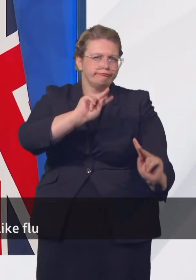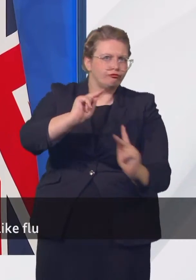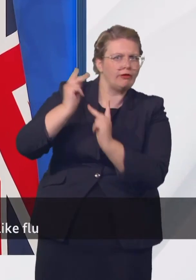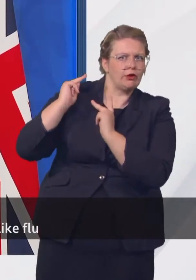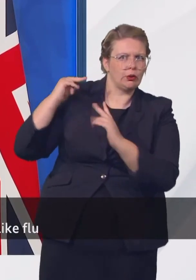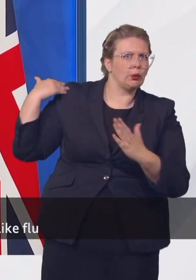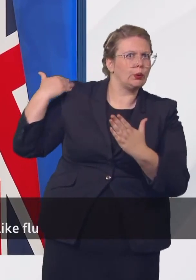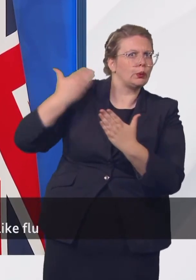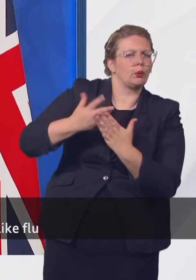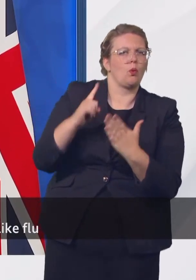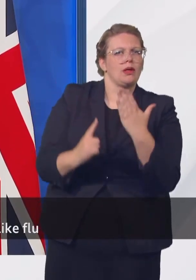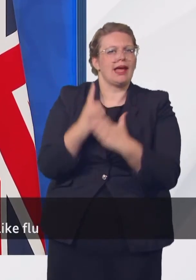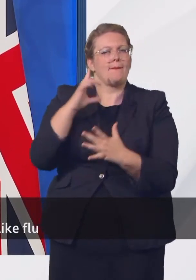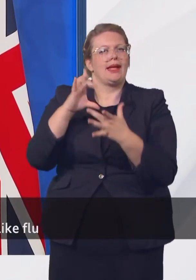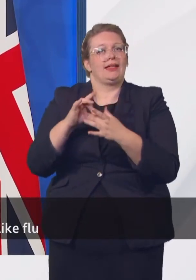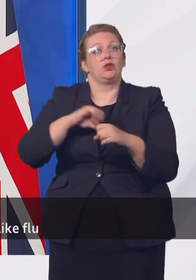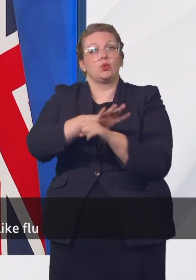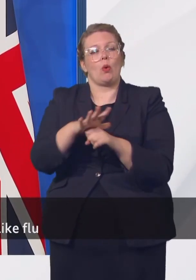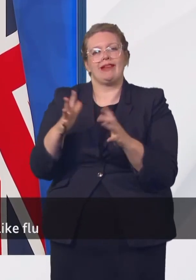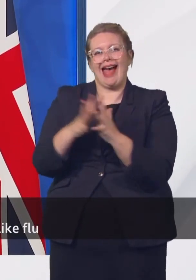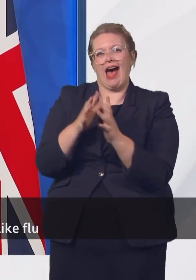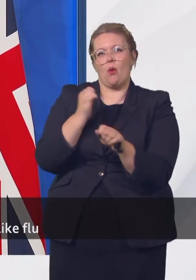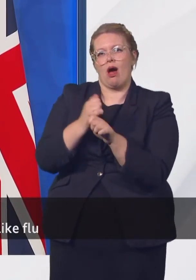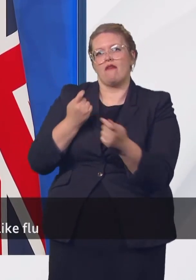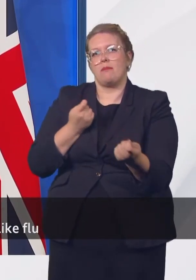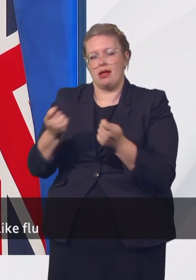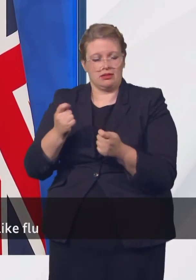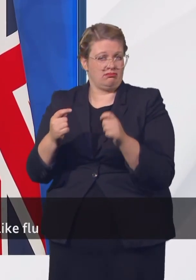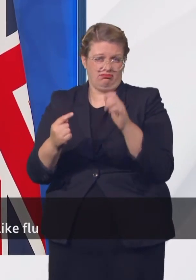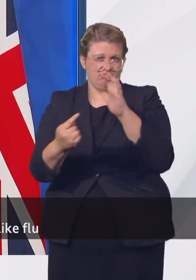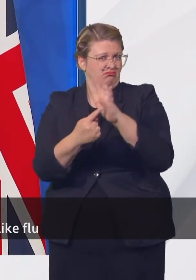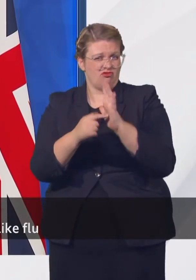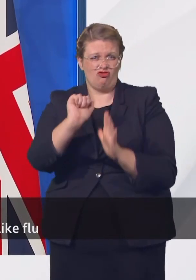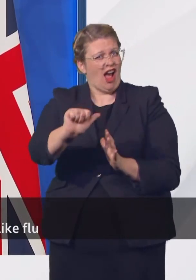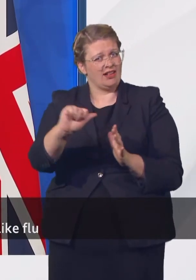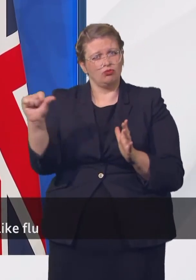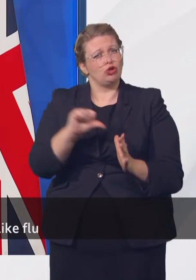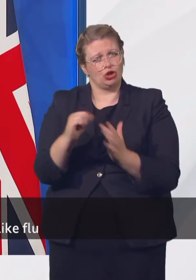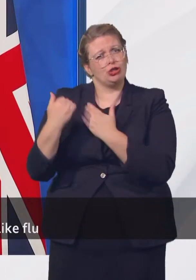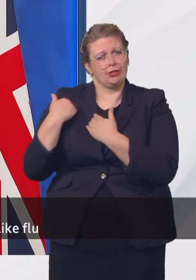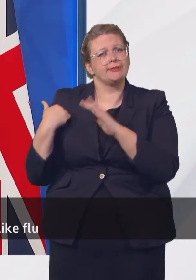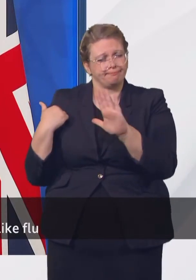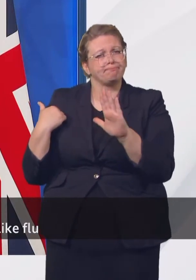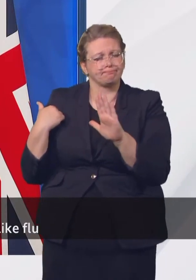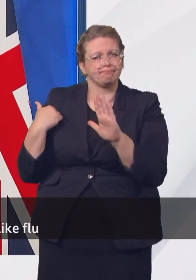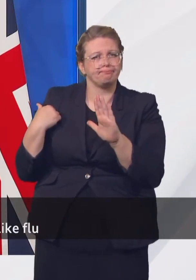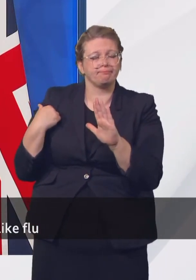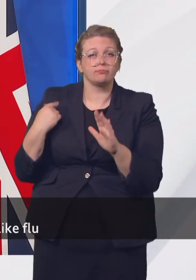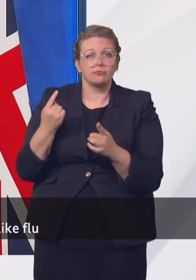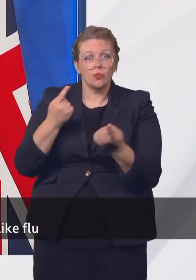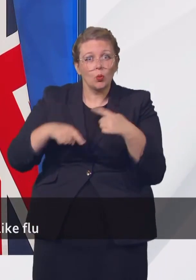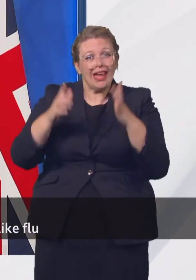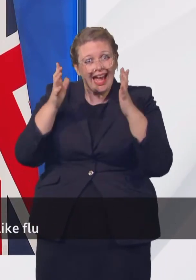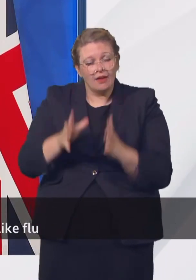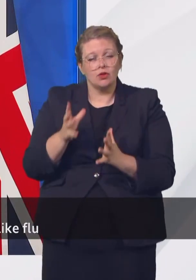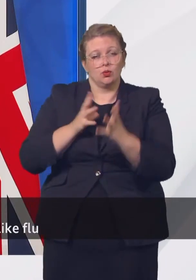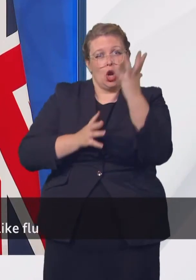an inquiry, and it's important too that we learn lessons all of the